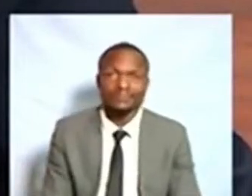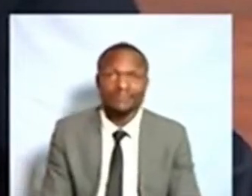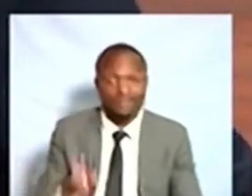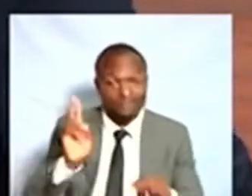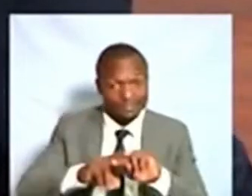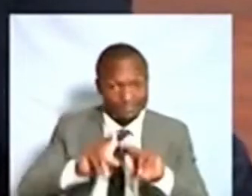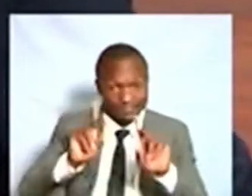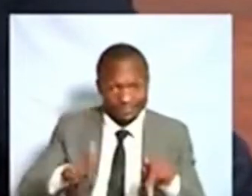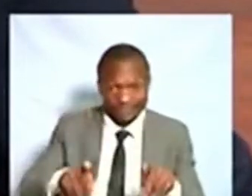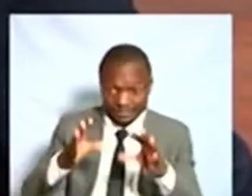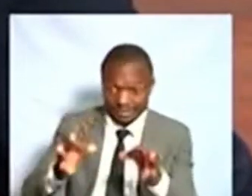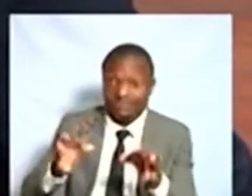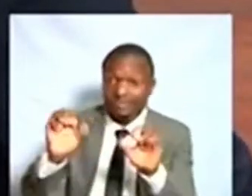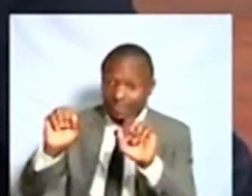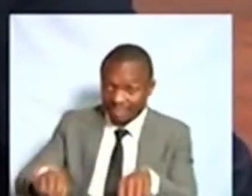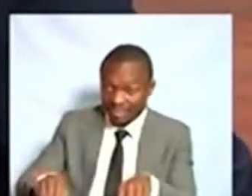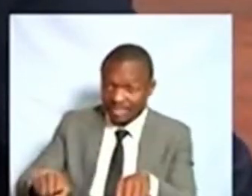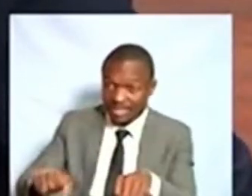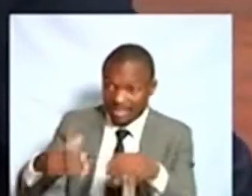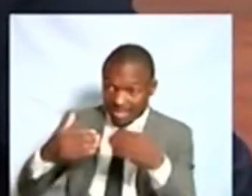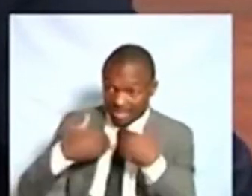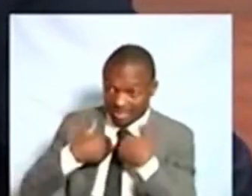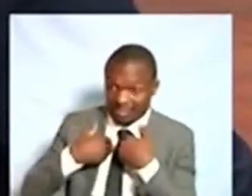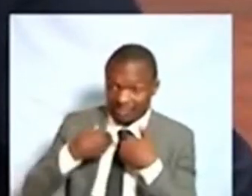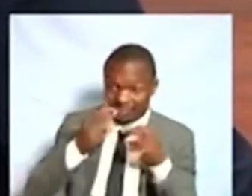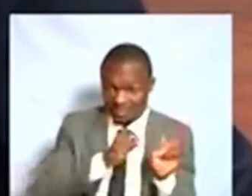Chair, if we may have those clarifications.